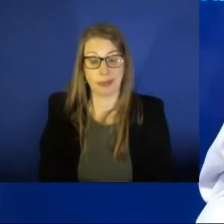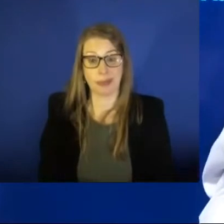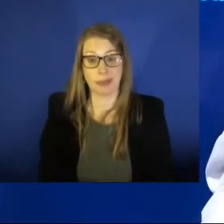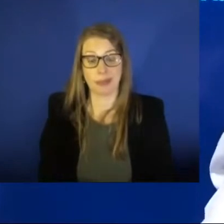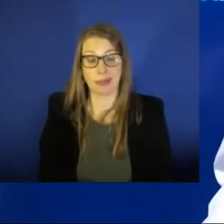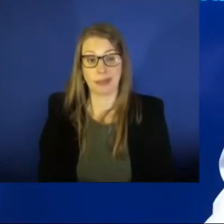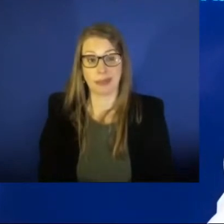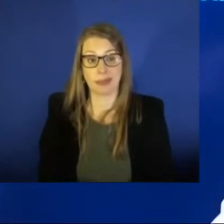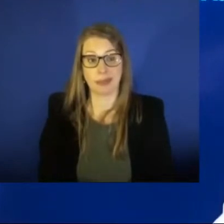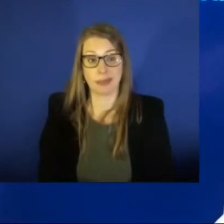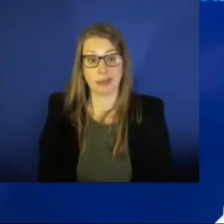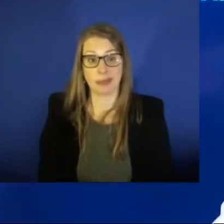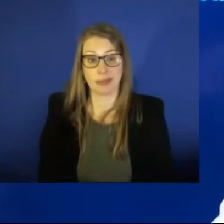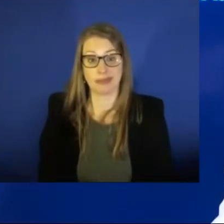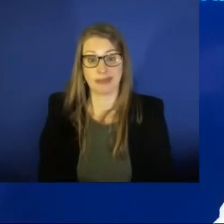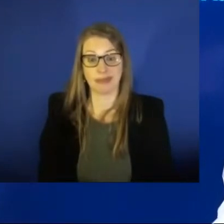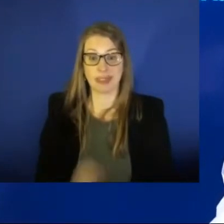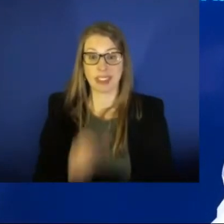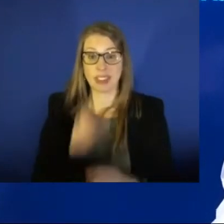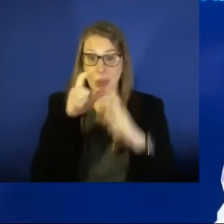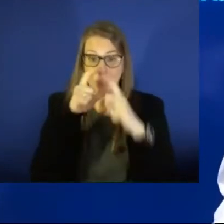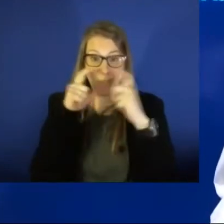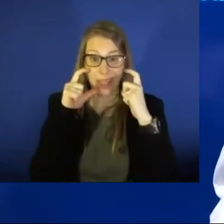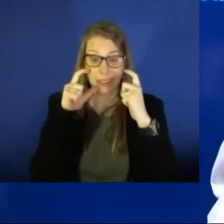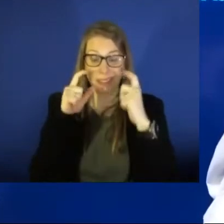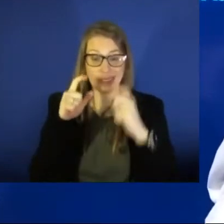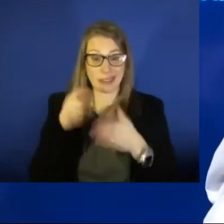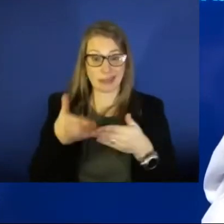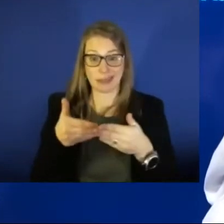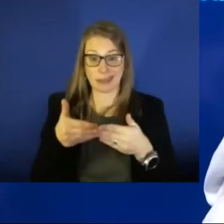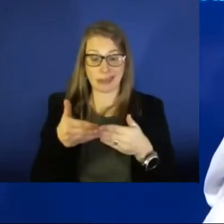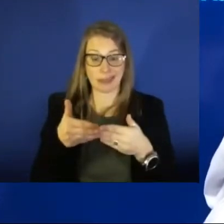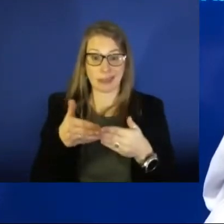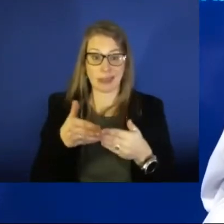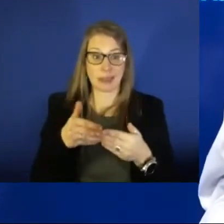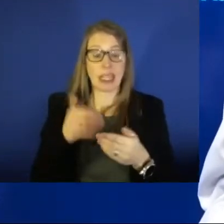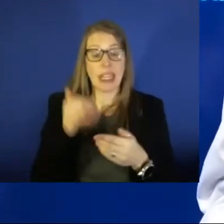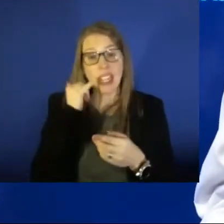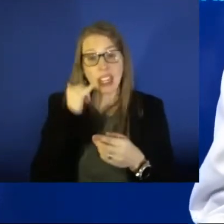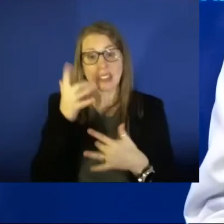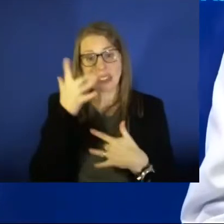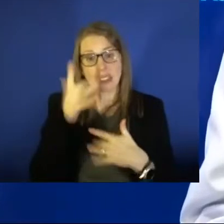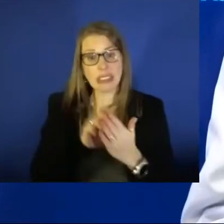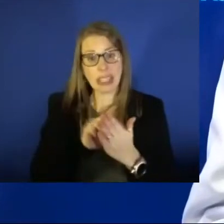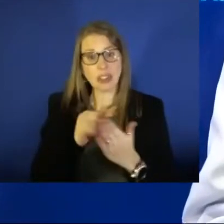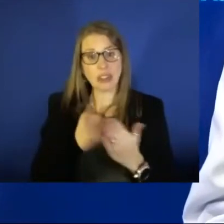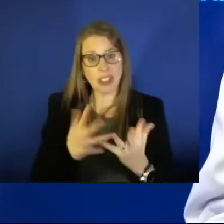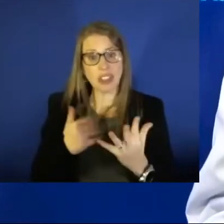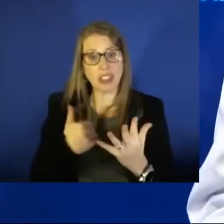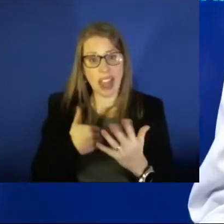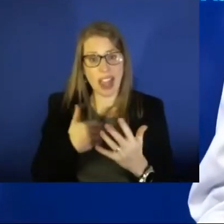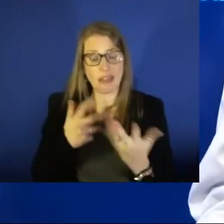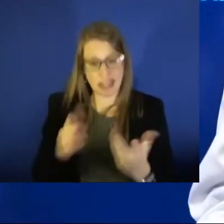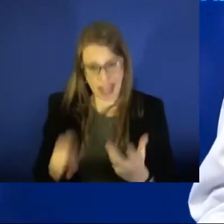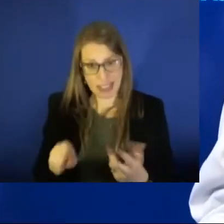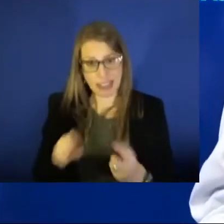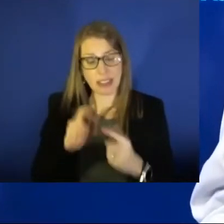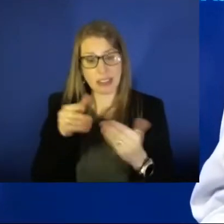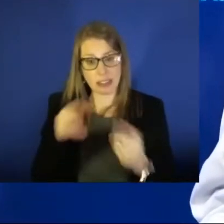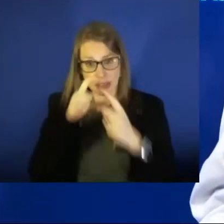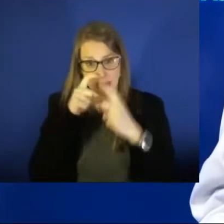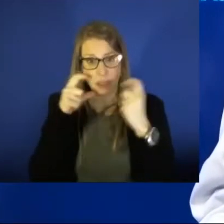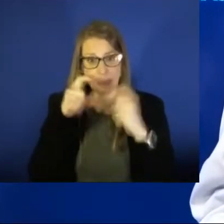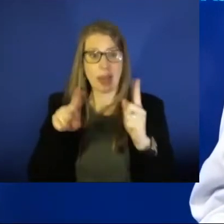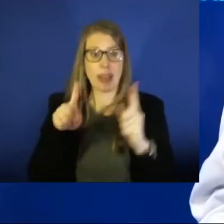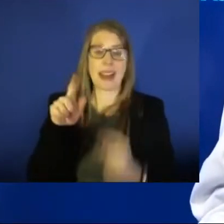we don't mask little children unless they have leukemia, et cetera. So that doesn't apply. The second thing is remember that allergens and viral